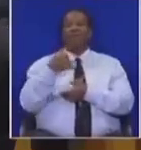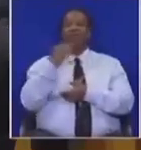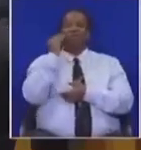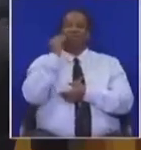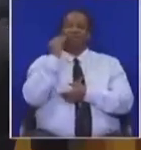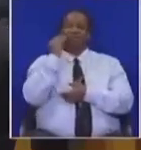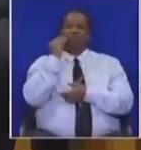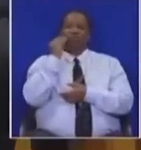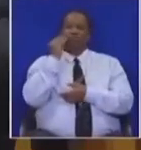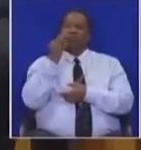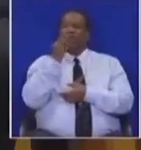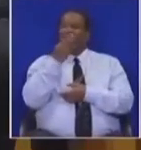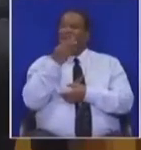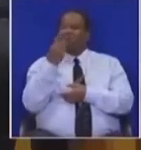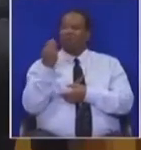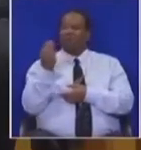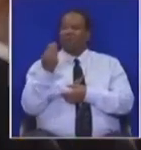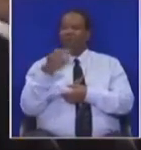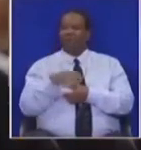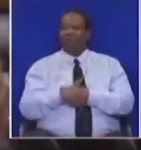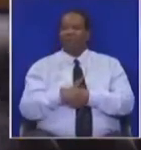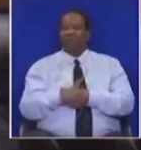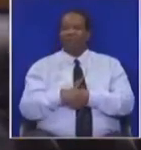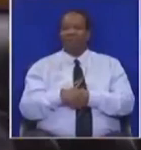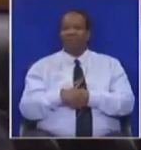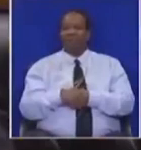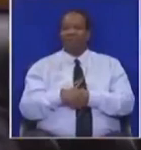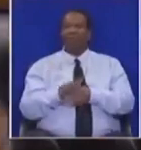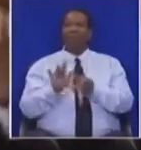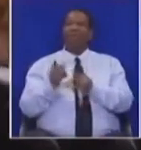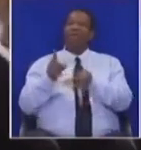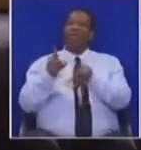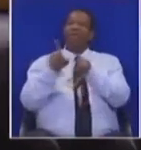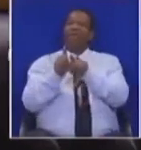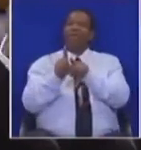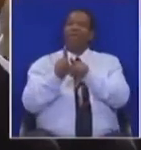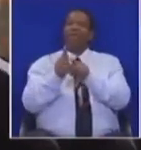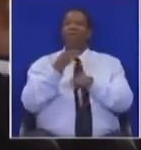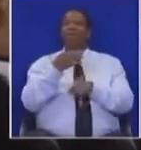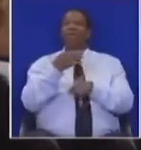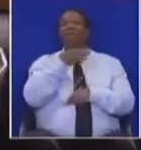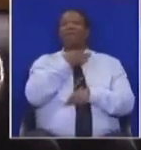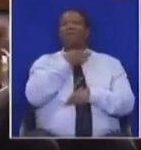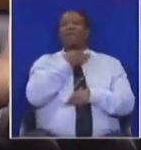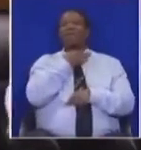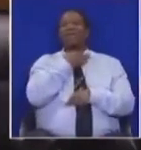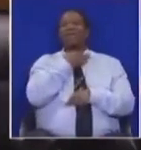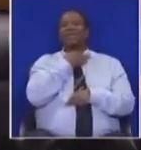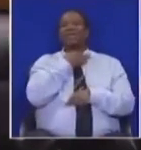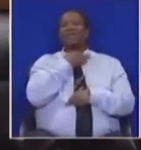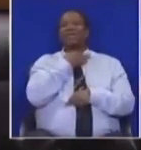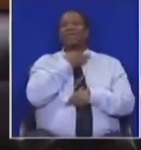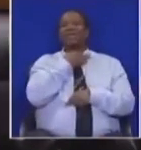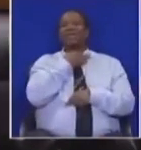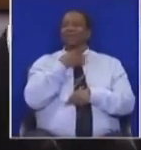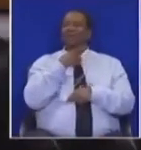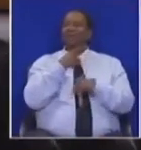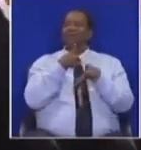You speak English, you take it from England. These are the words. There's no